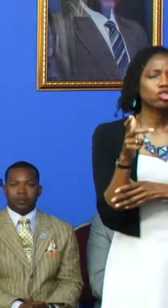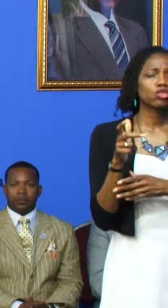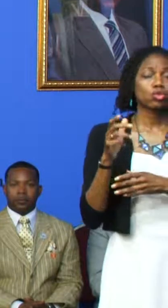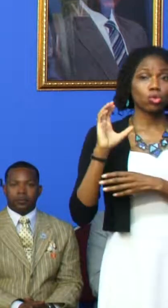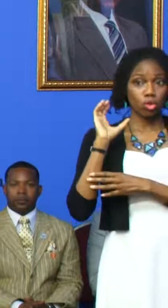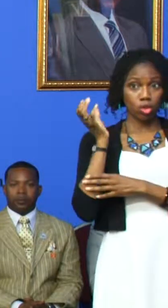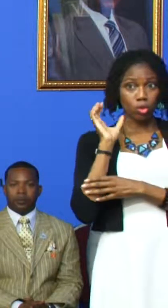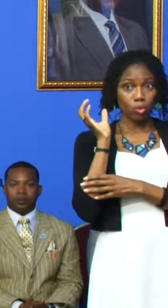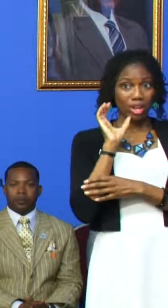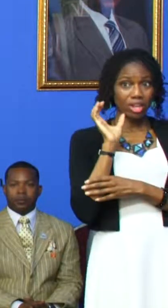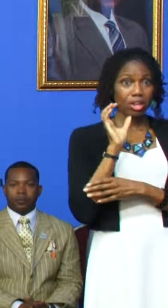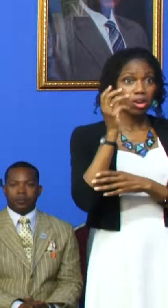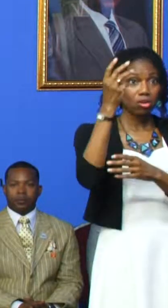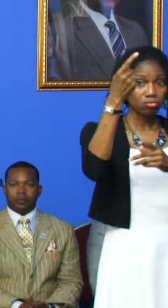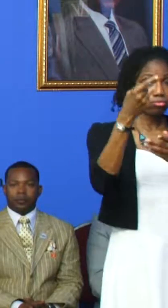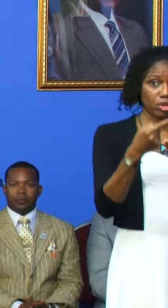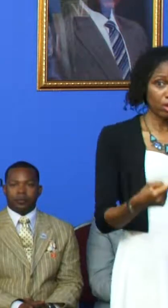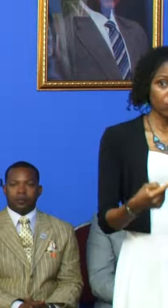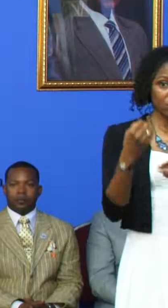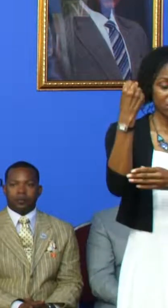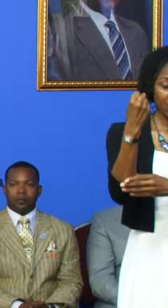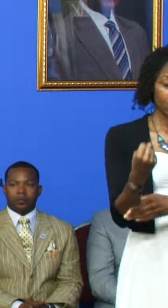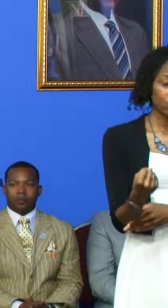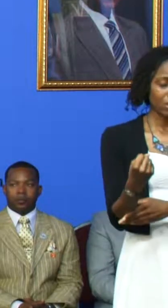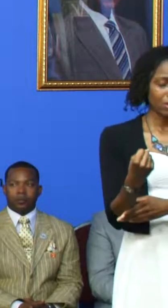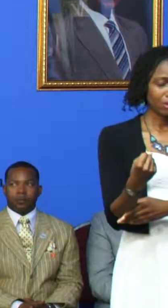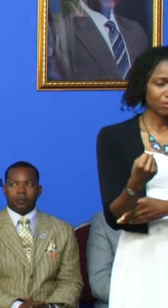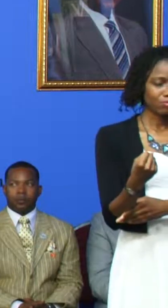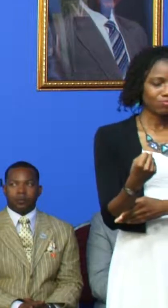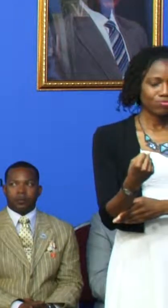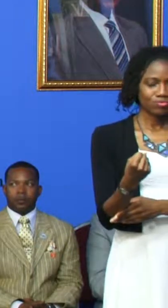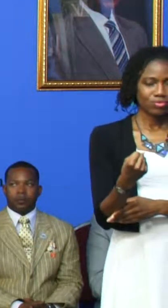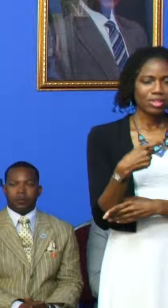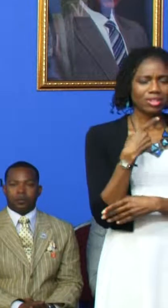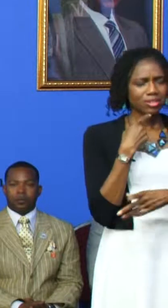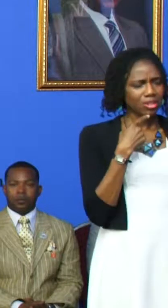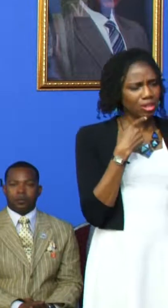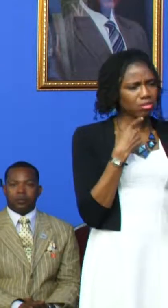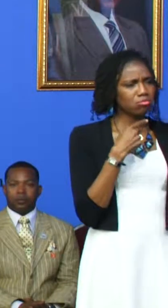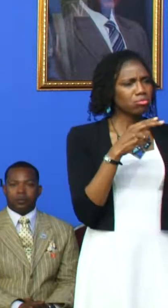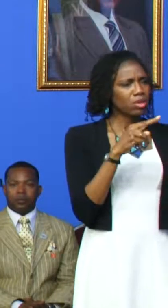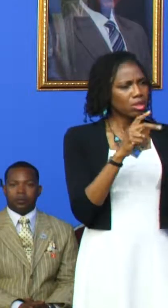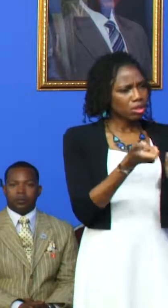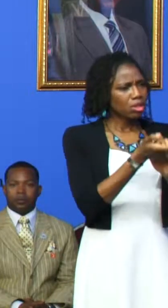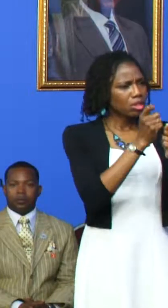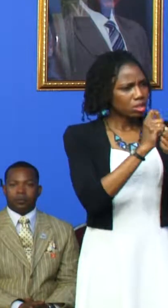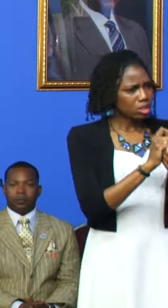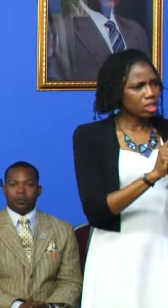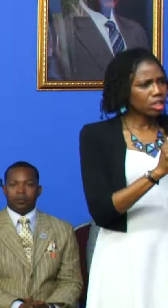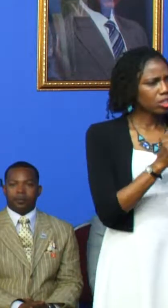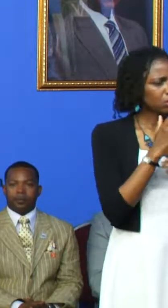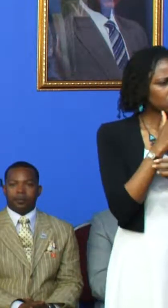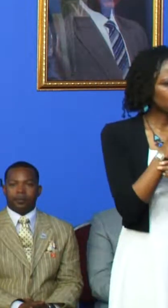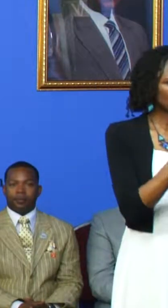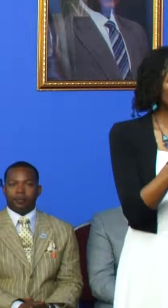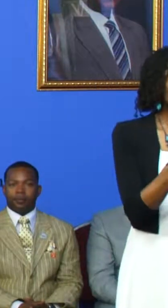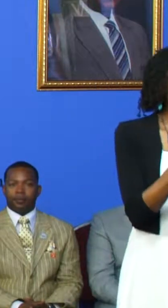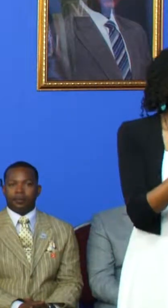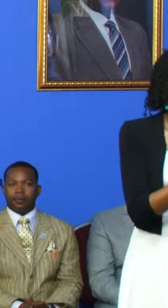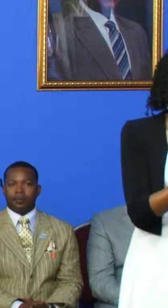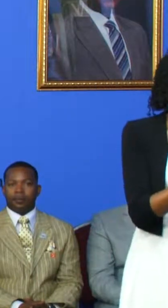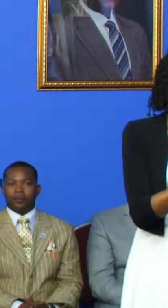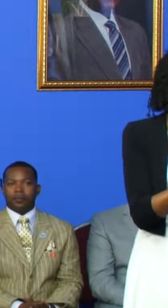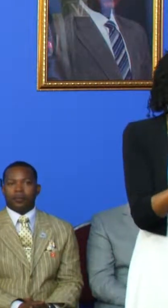broadcast every week and says, the Nan Choir sings, your change will come. And she said,